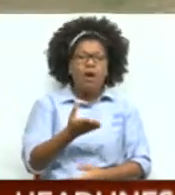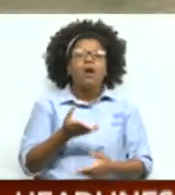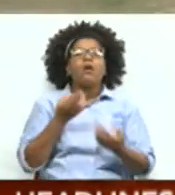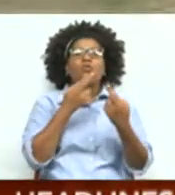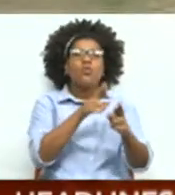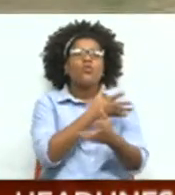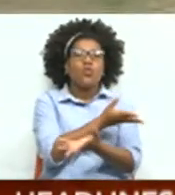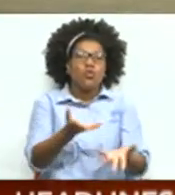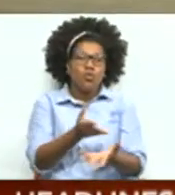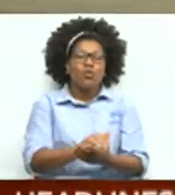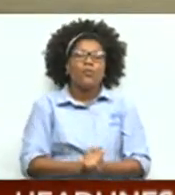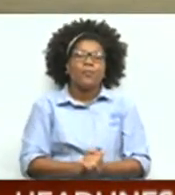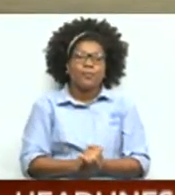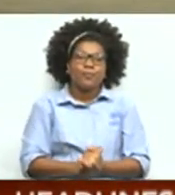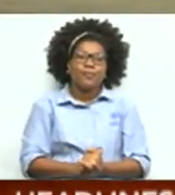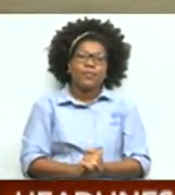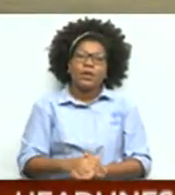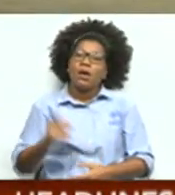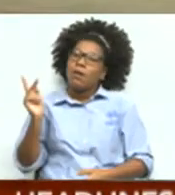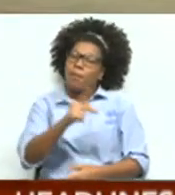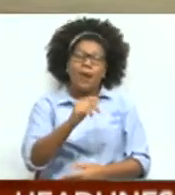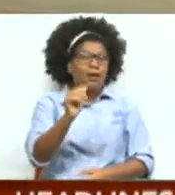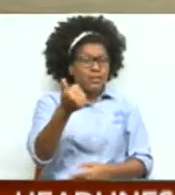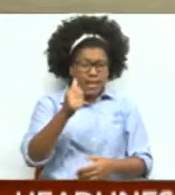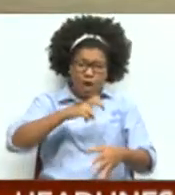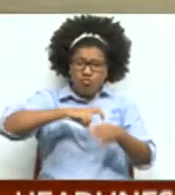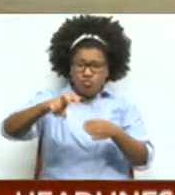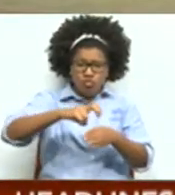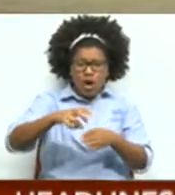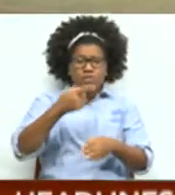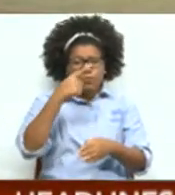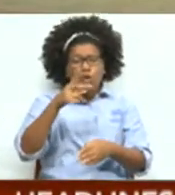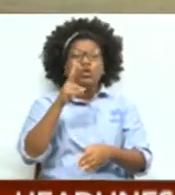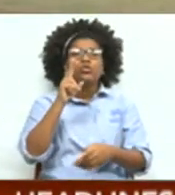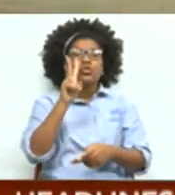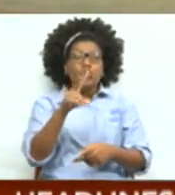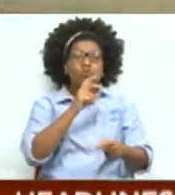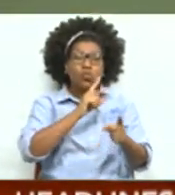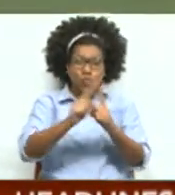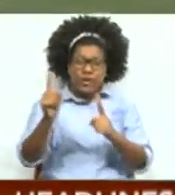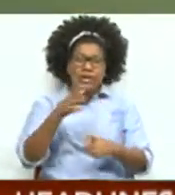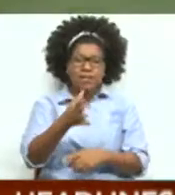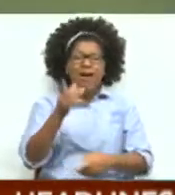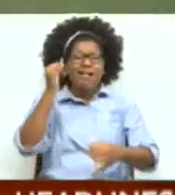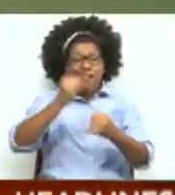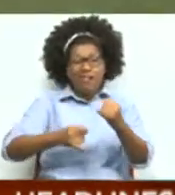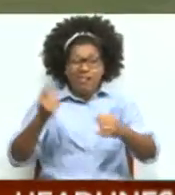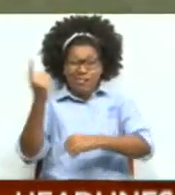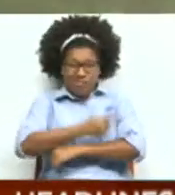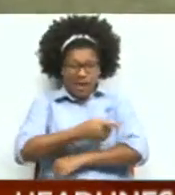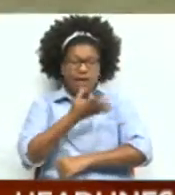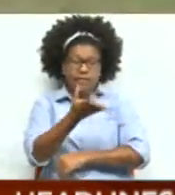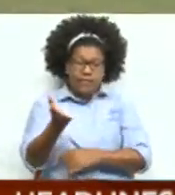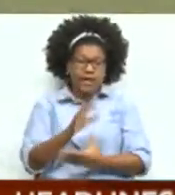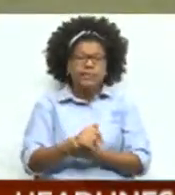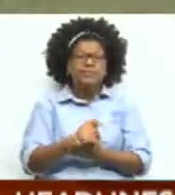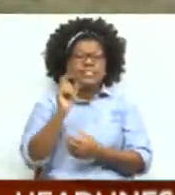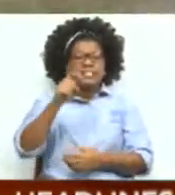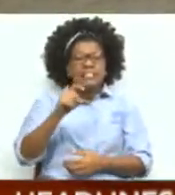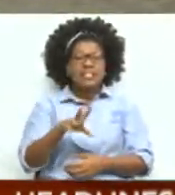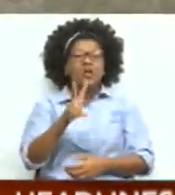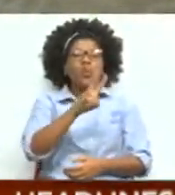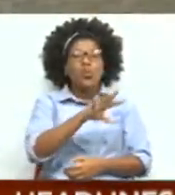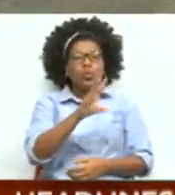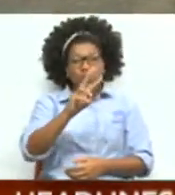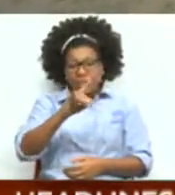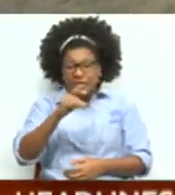Resuming on 10 runs for two on the final day, the Red Force needed to reach 186 for victory, while the Windward Island Volcanoes needed to